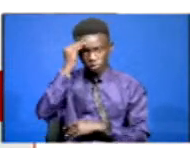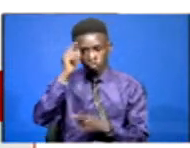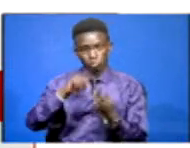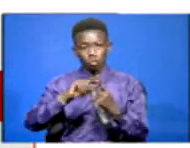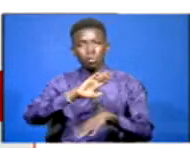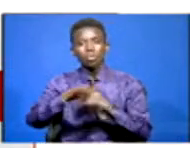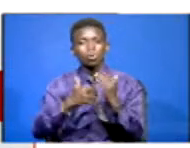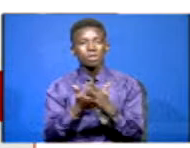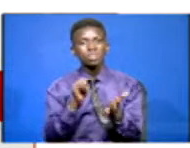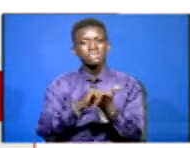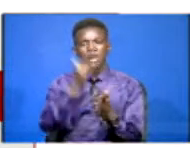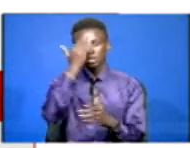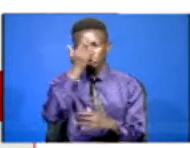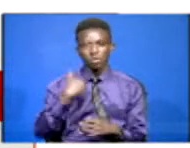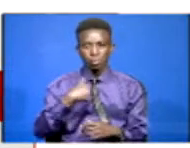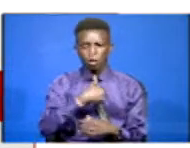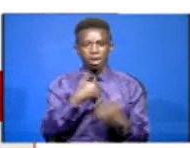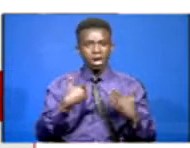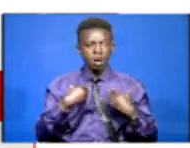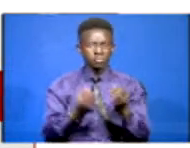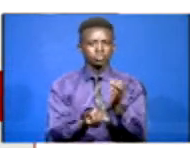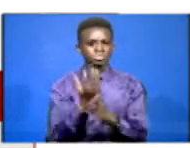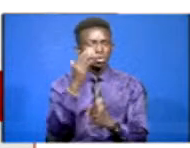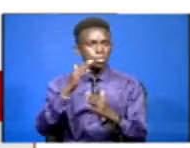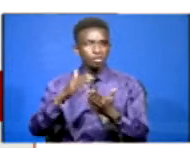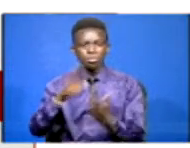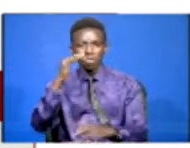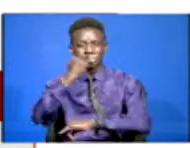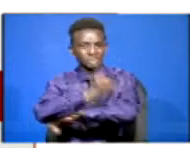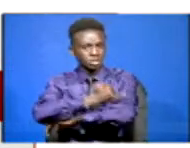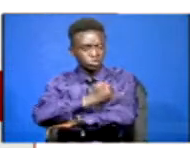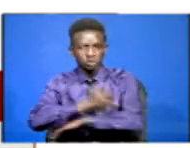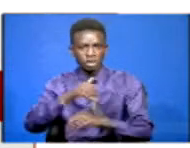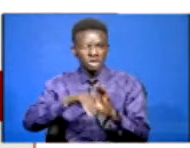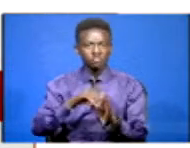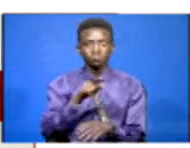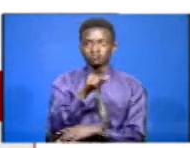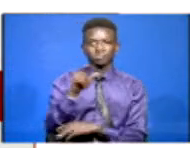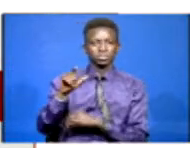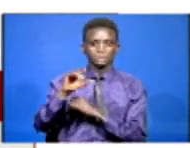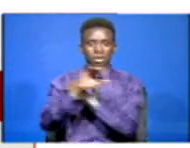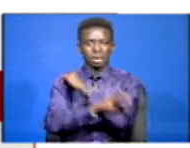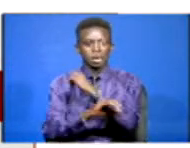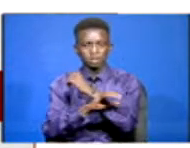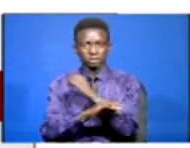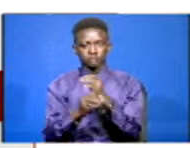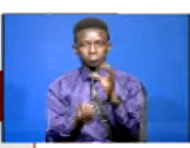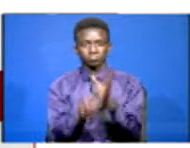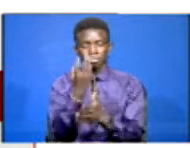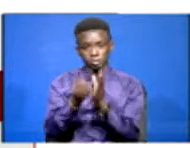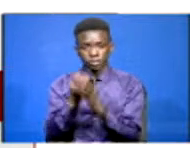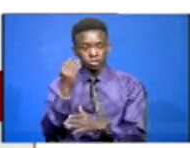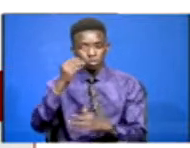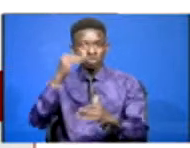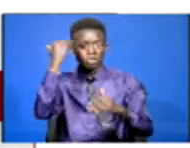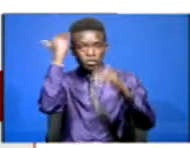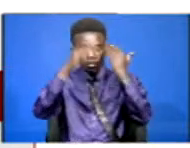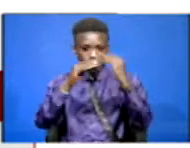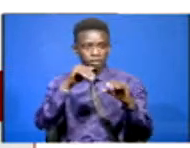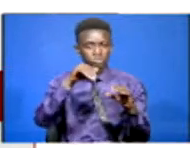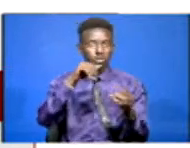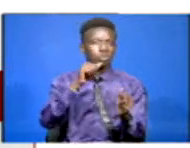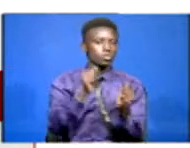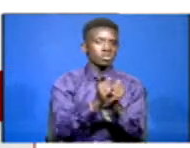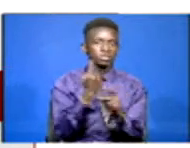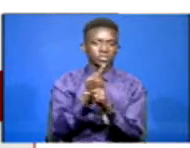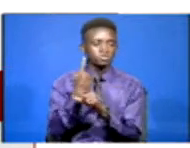activated more institutions across the country to complement universities and the middle-level colleges. Parents and